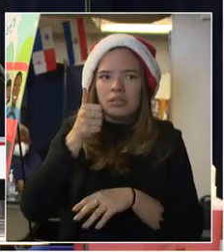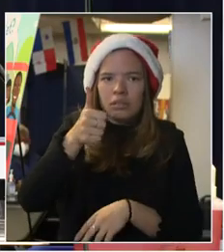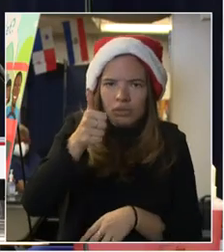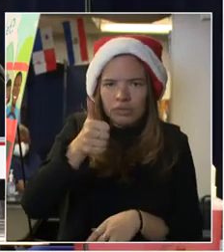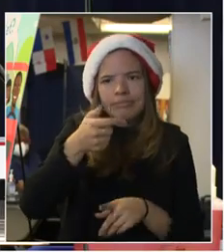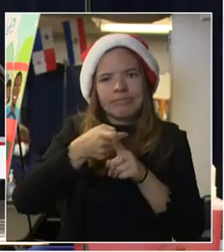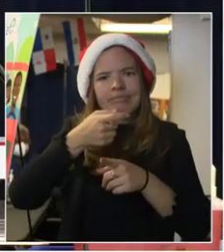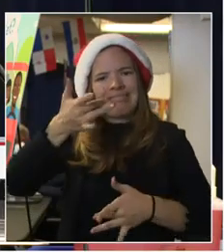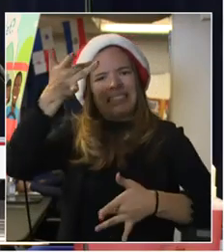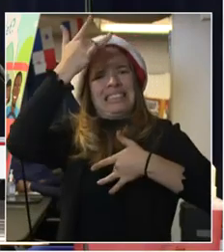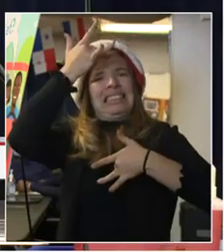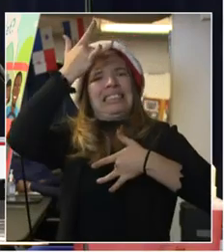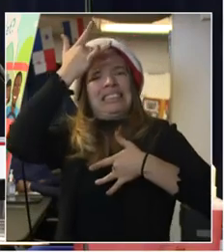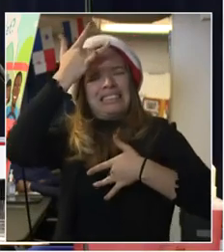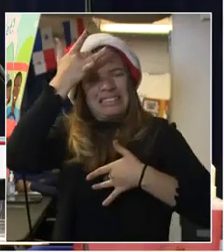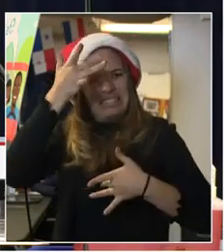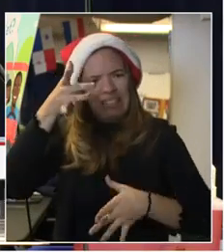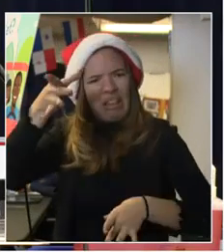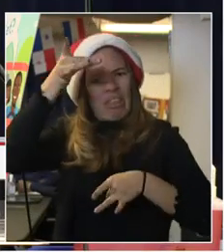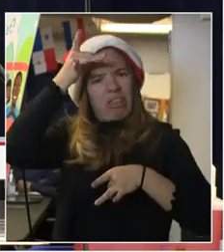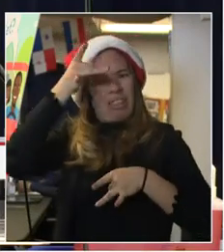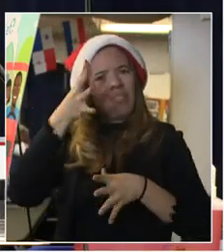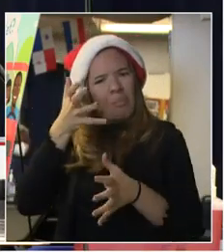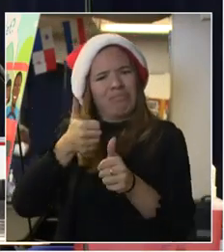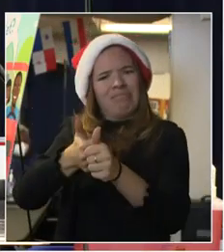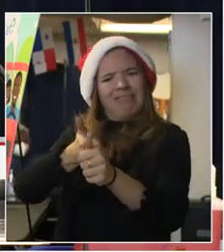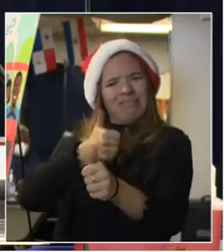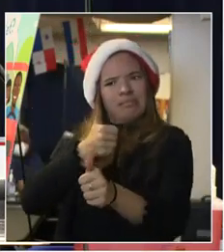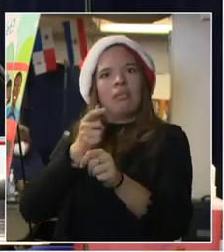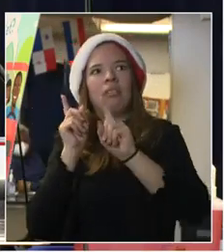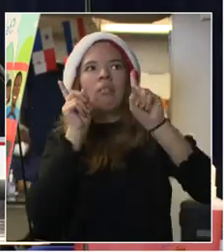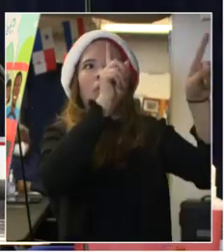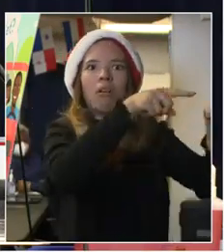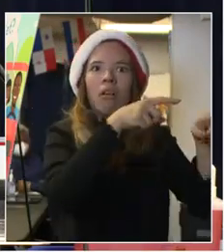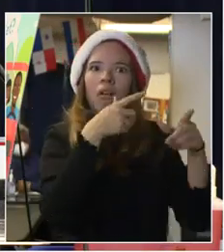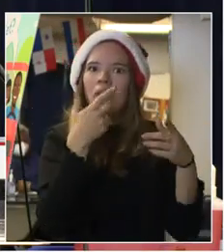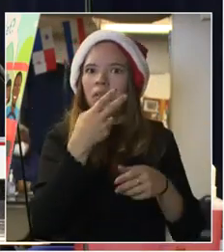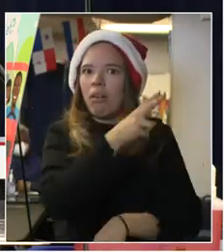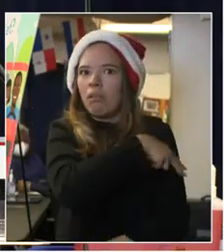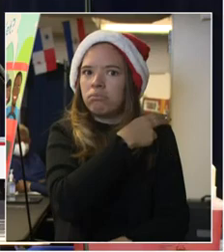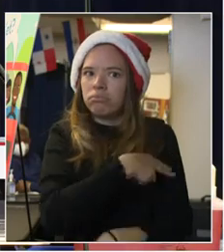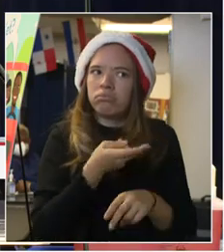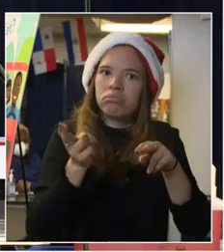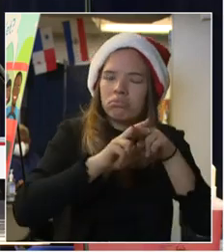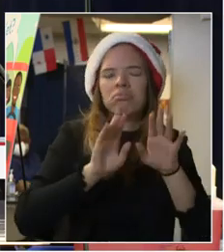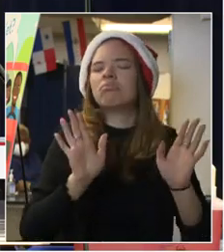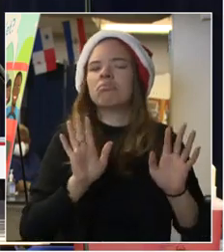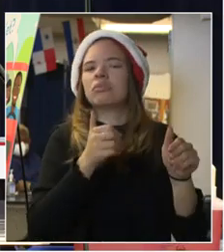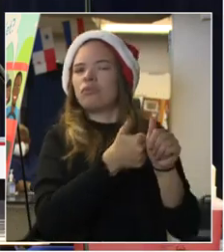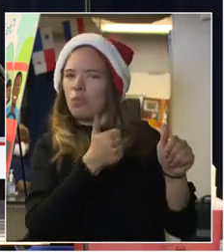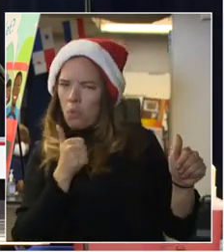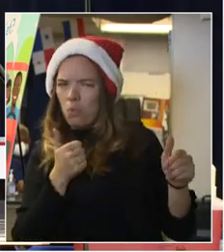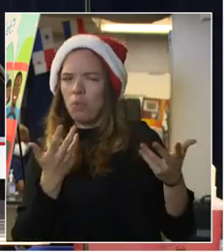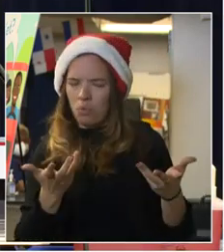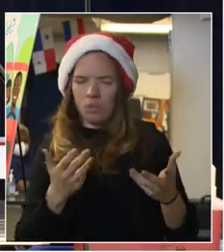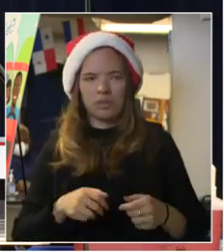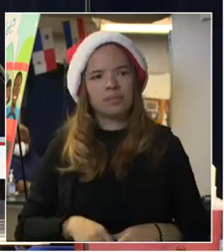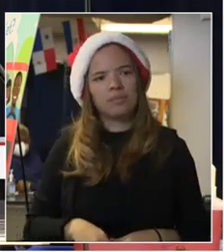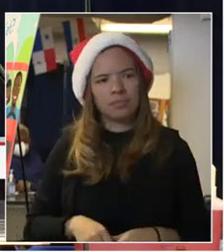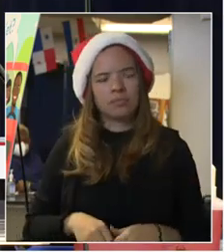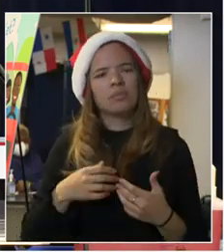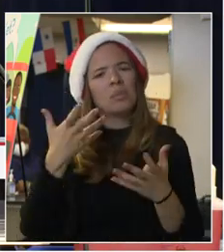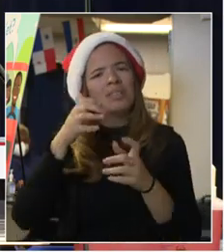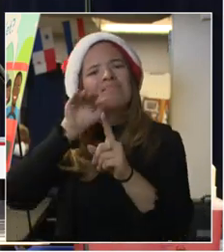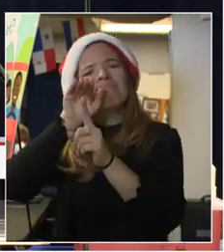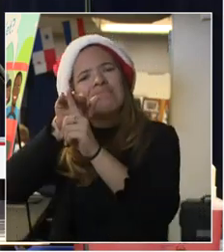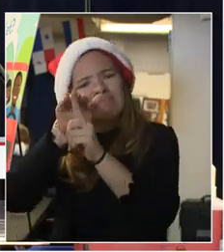and potential hospitalizations. Also, let's be reminded of what we have learned over